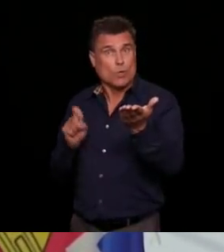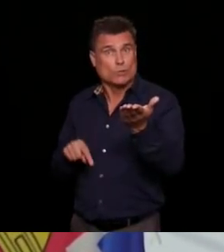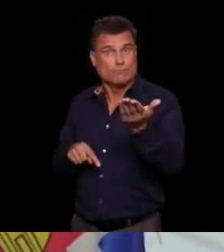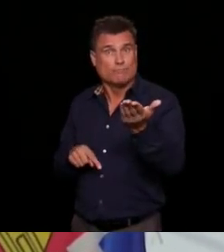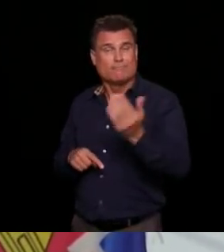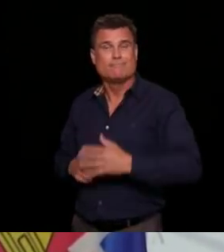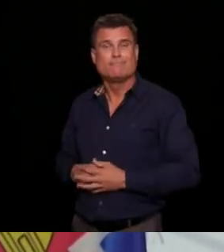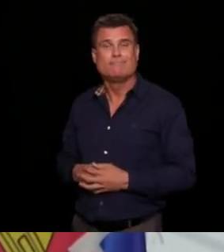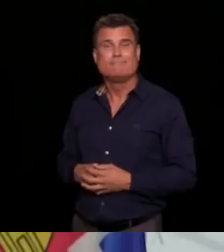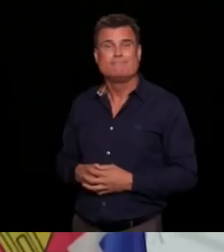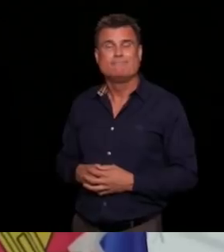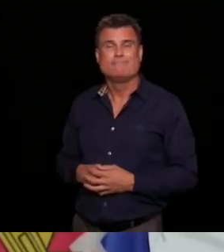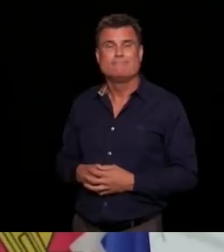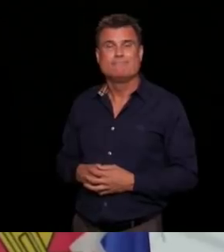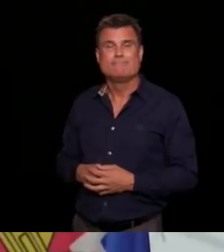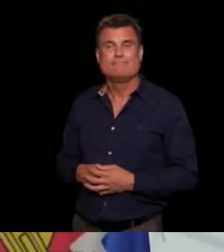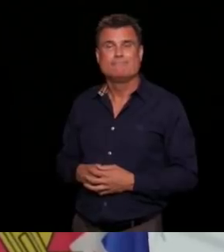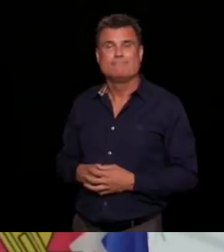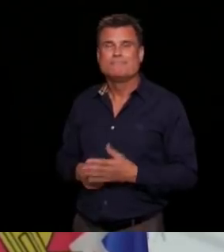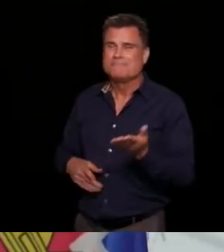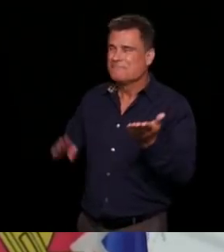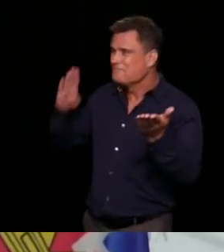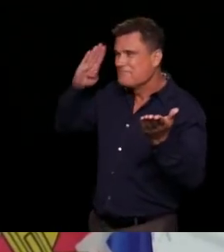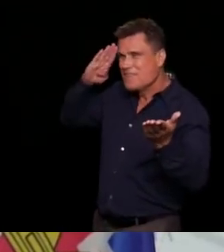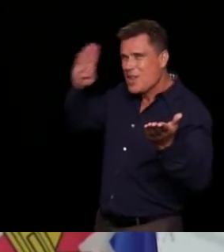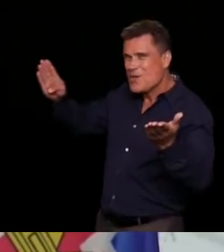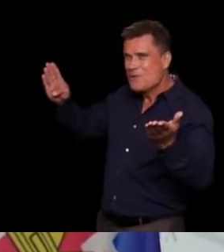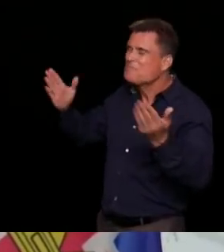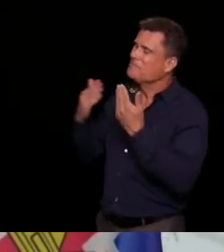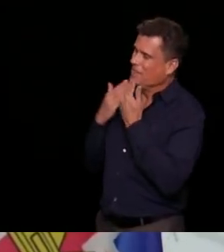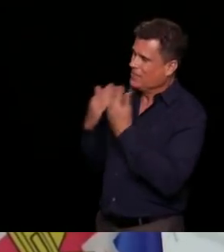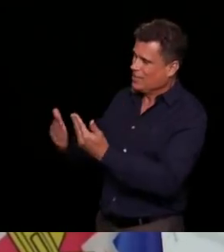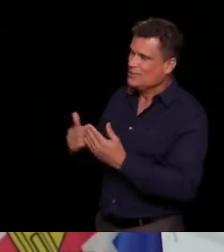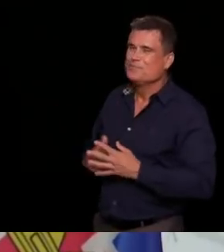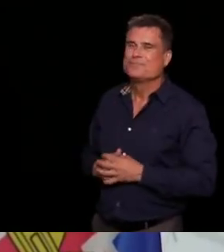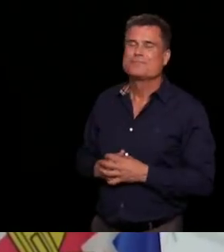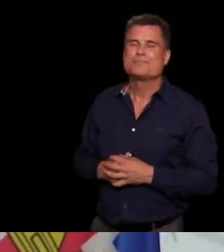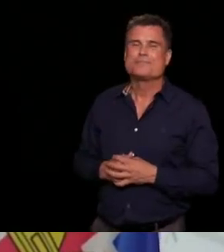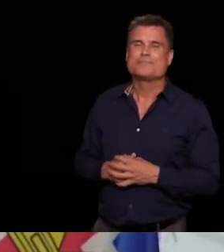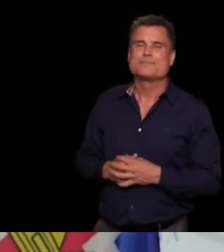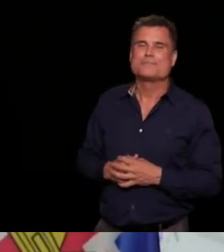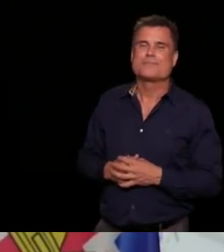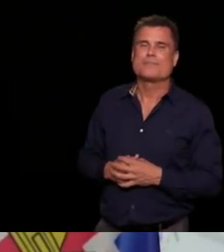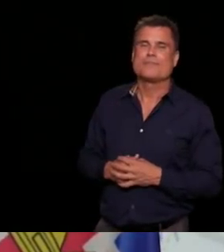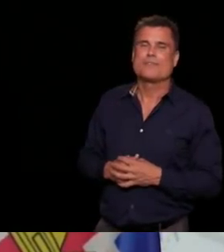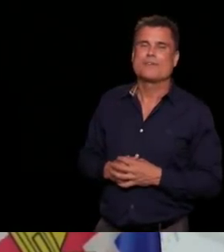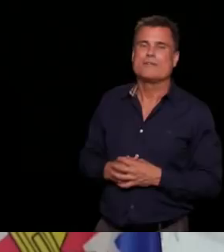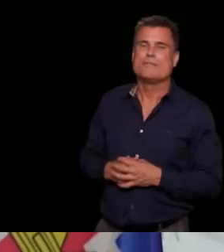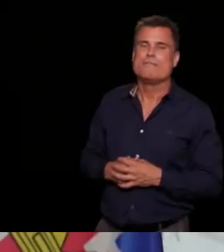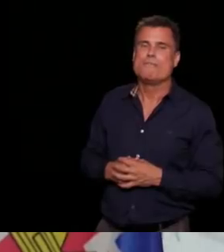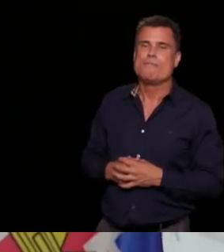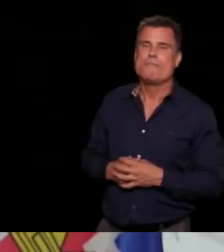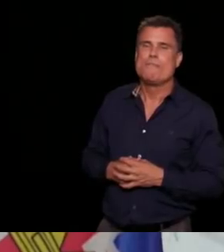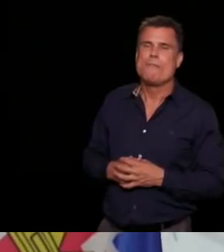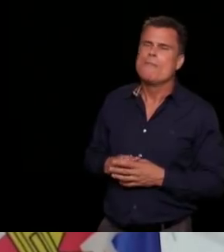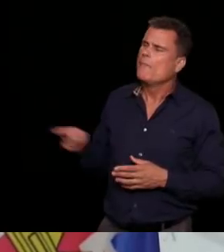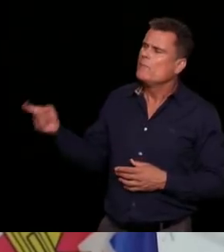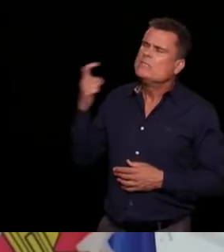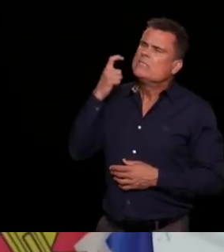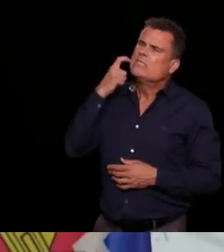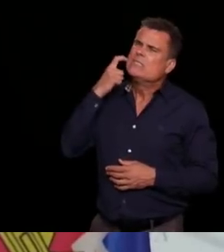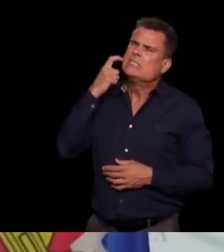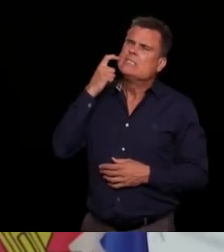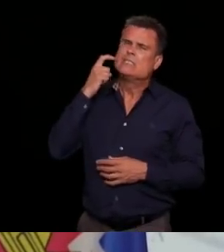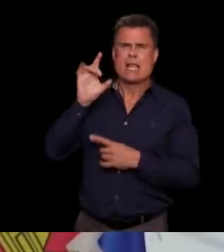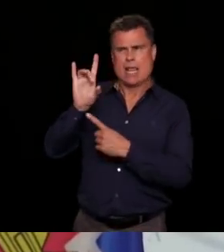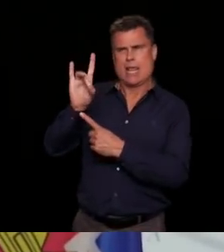Baldry, Global News. Keith, go ahead, please. Hi, thank you for this. Regarding your talking